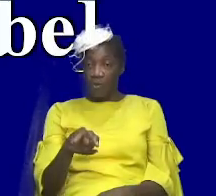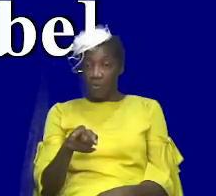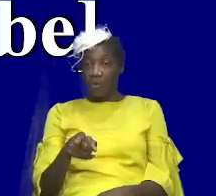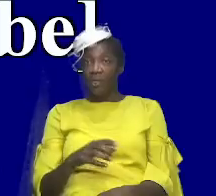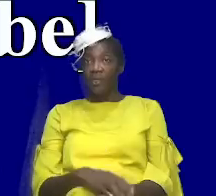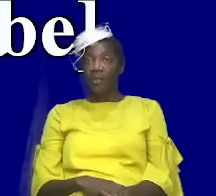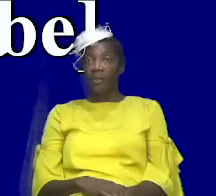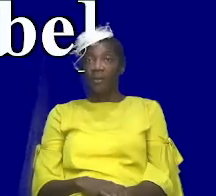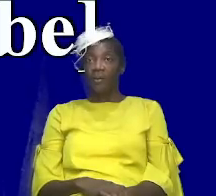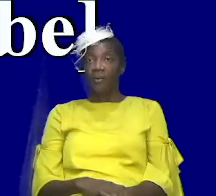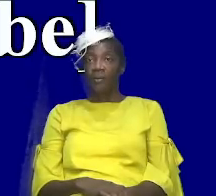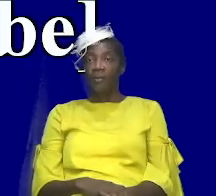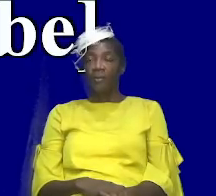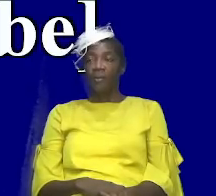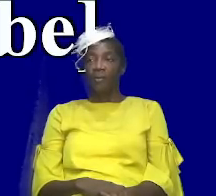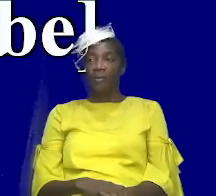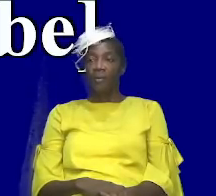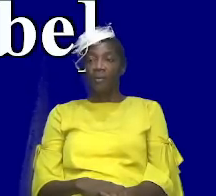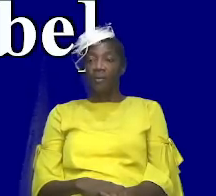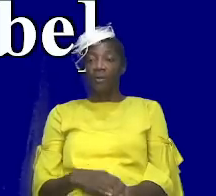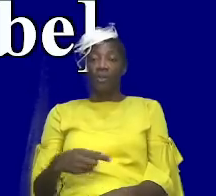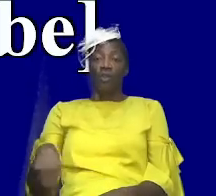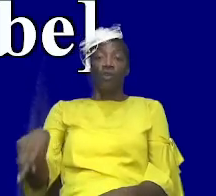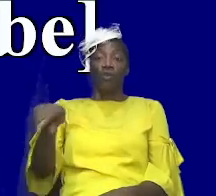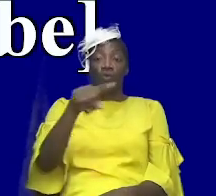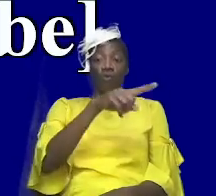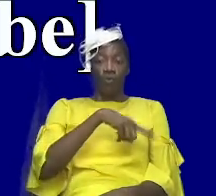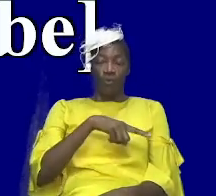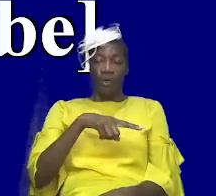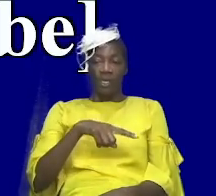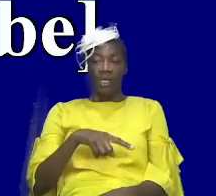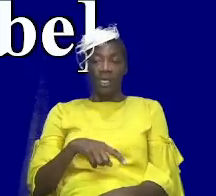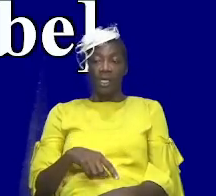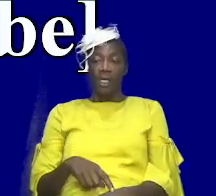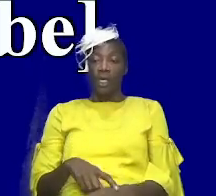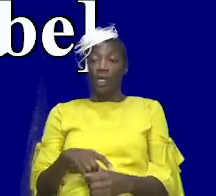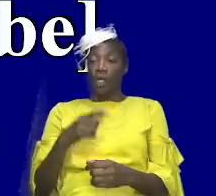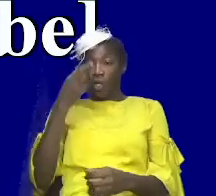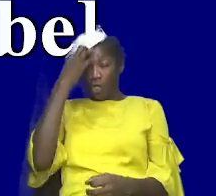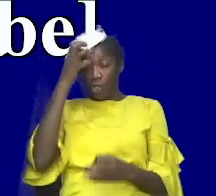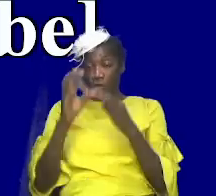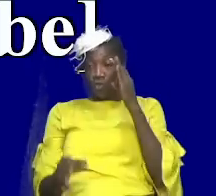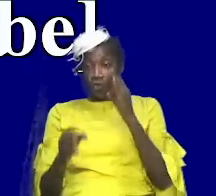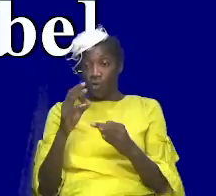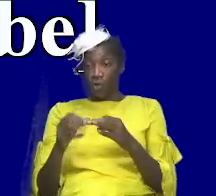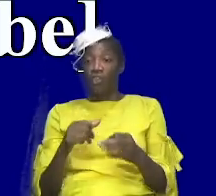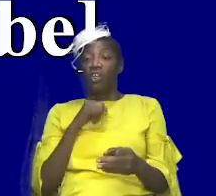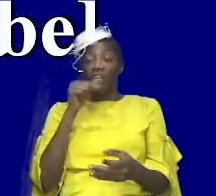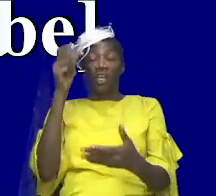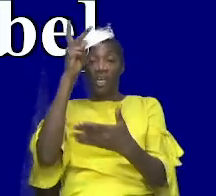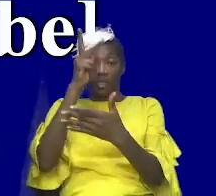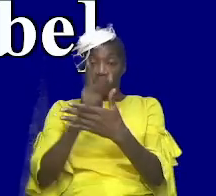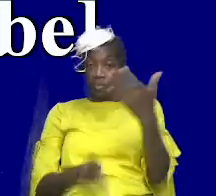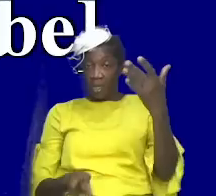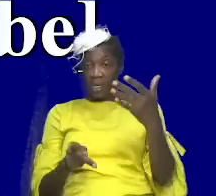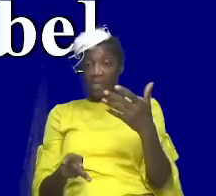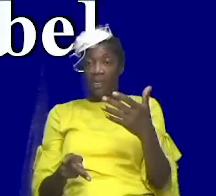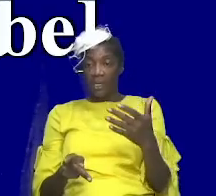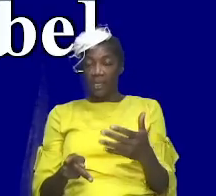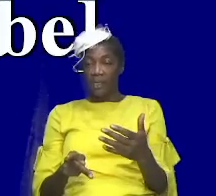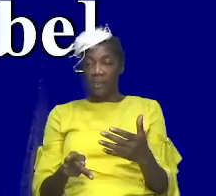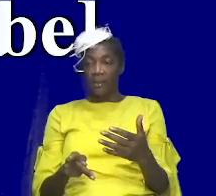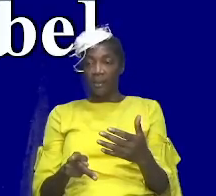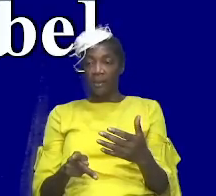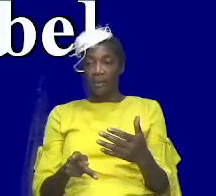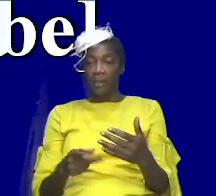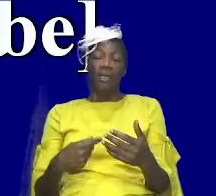Then thirdly, we are going to be judged impartially. And then finally, we are